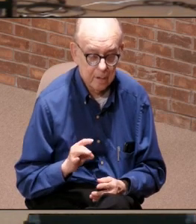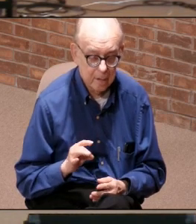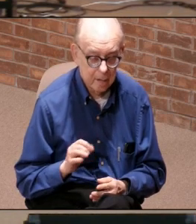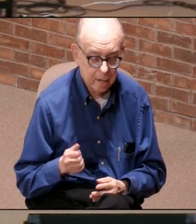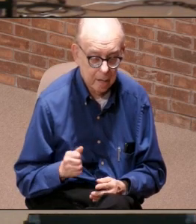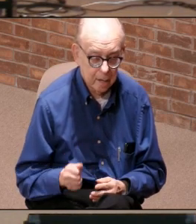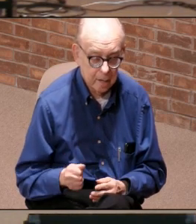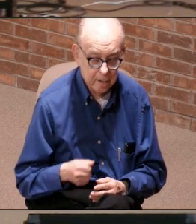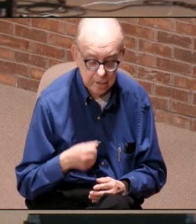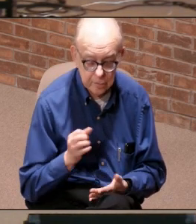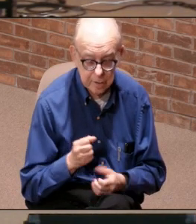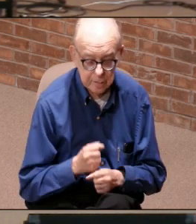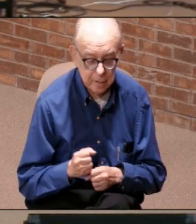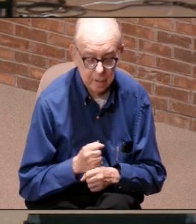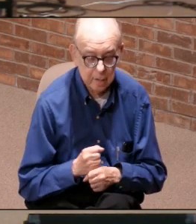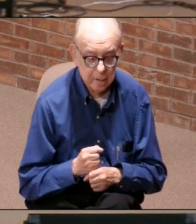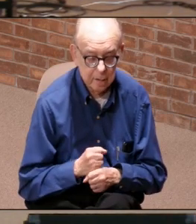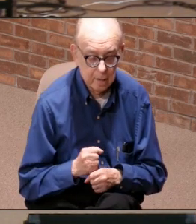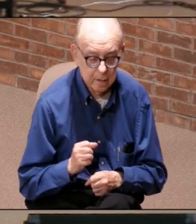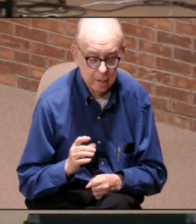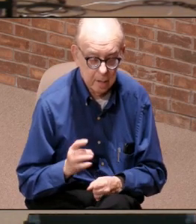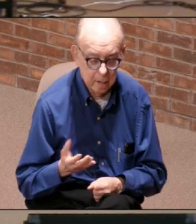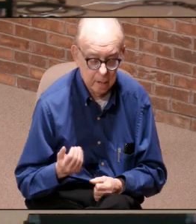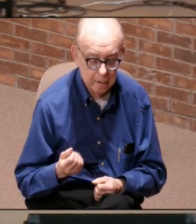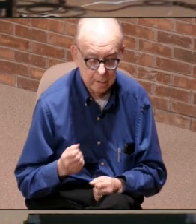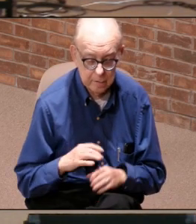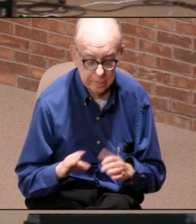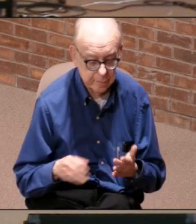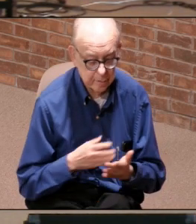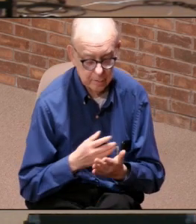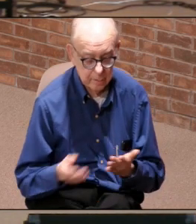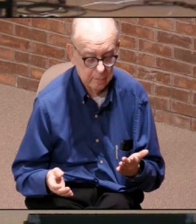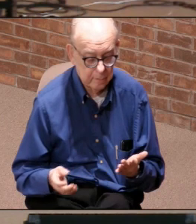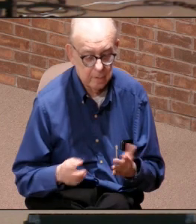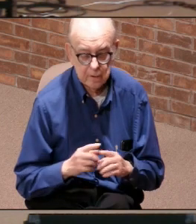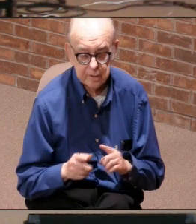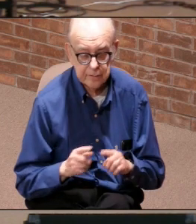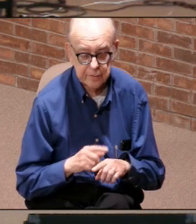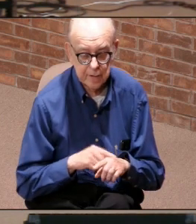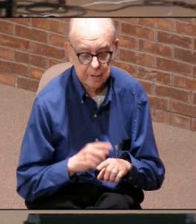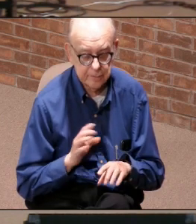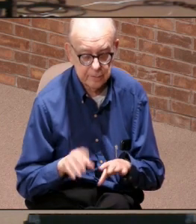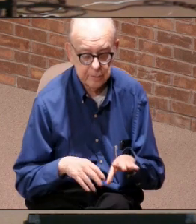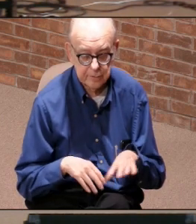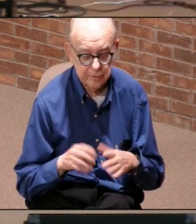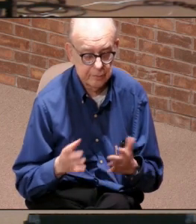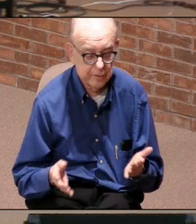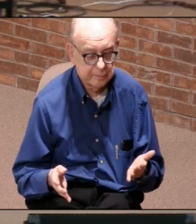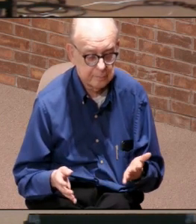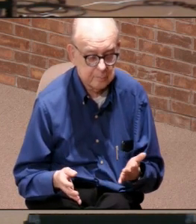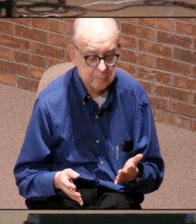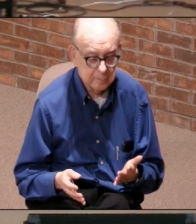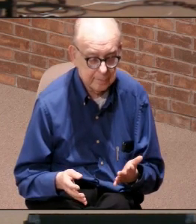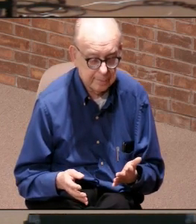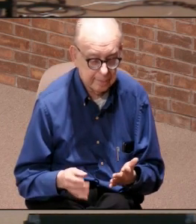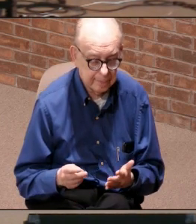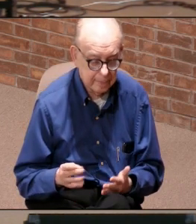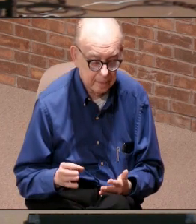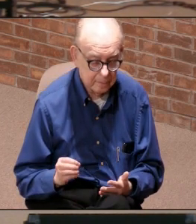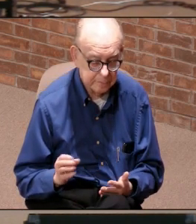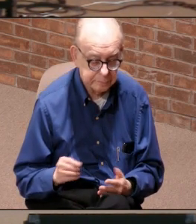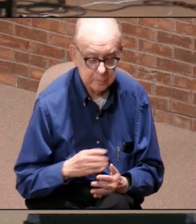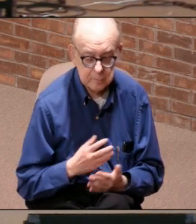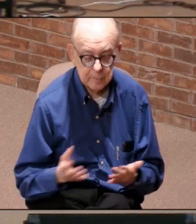I got to drink my coffee. At 8:15, I got to do this. 8:20, I got to take my shower. At 8:50, I got to